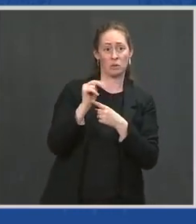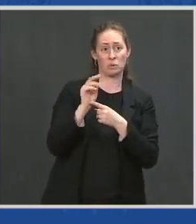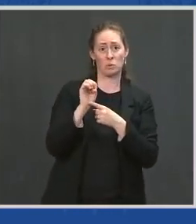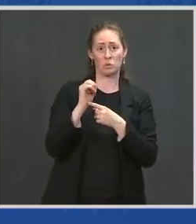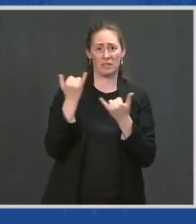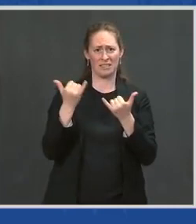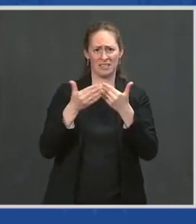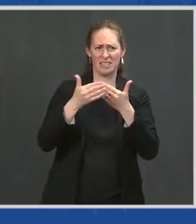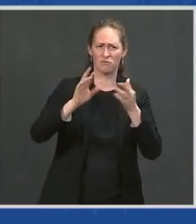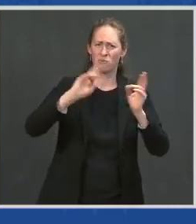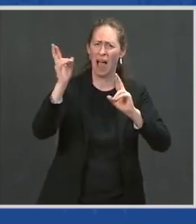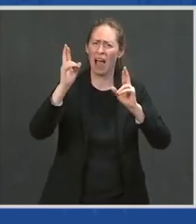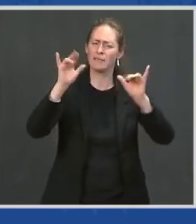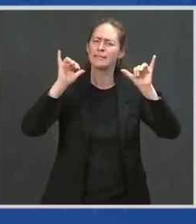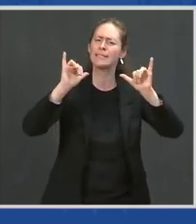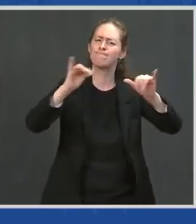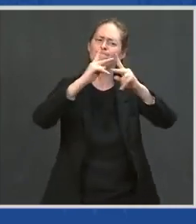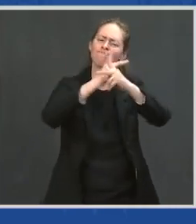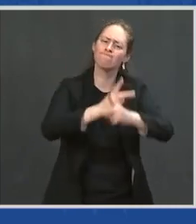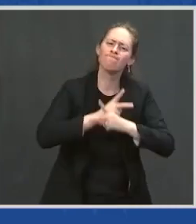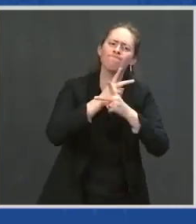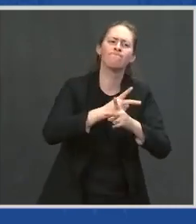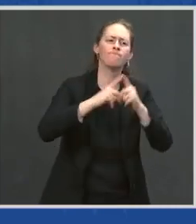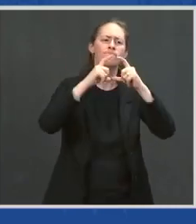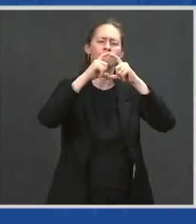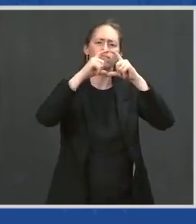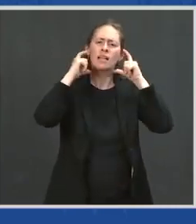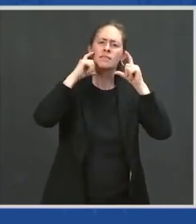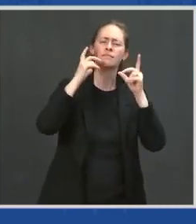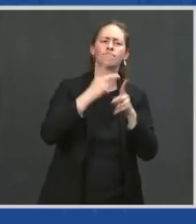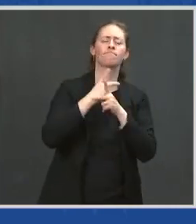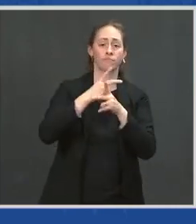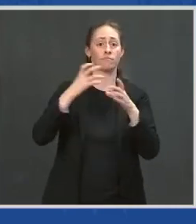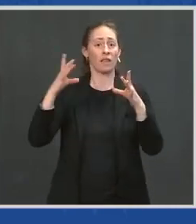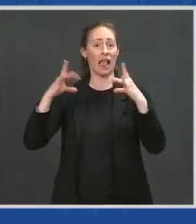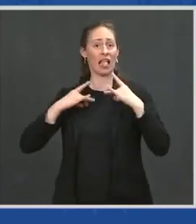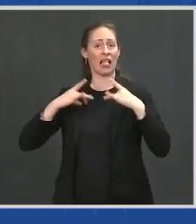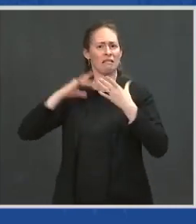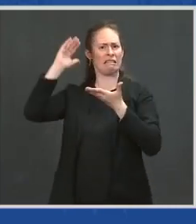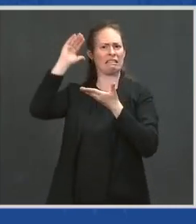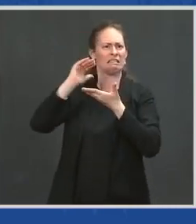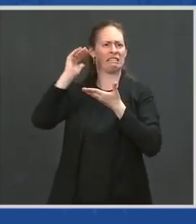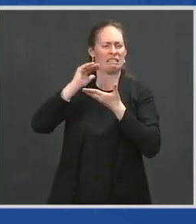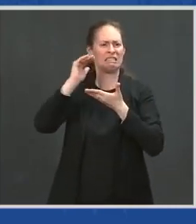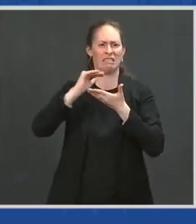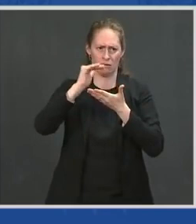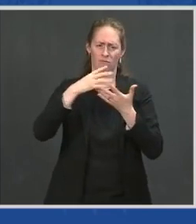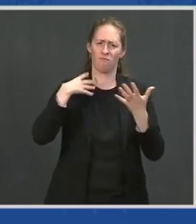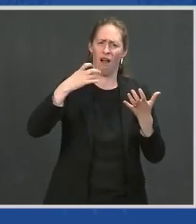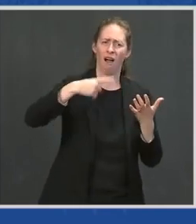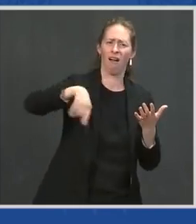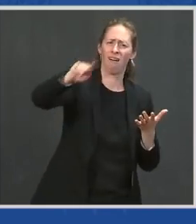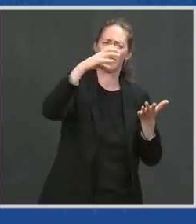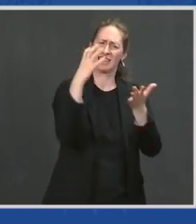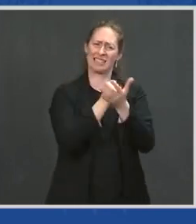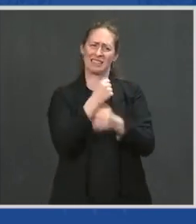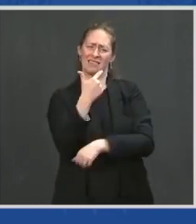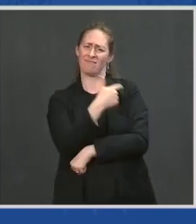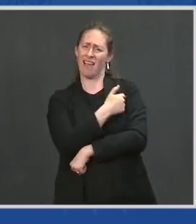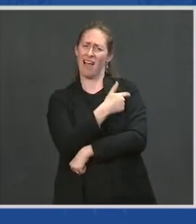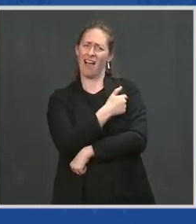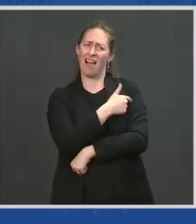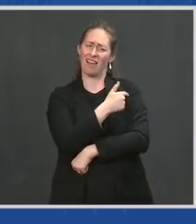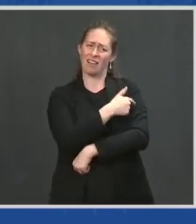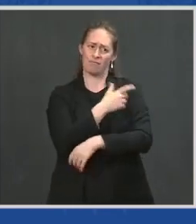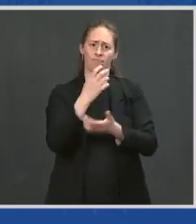up until the number of cases goes down, until everyone has a chance to get their shot. To Americans 16